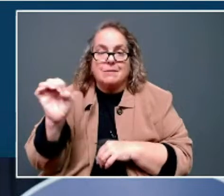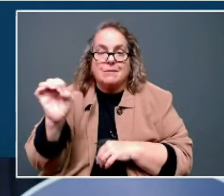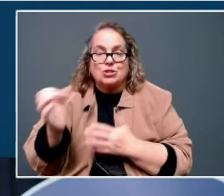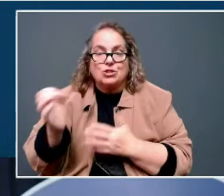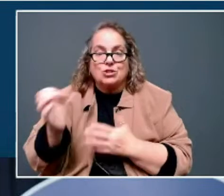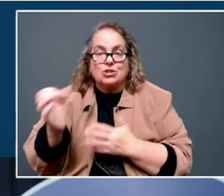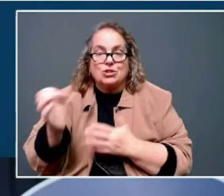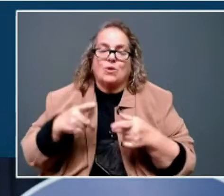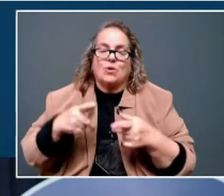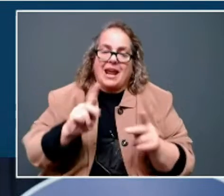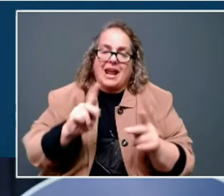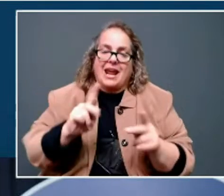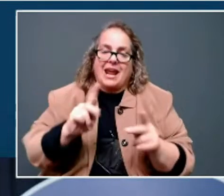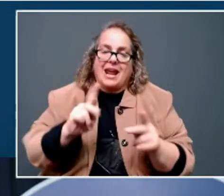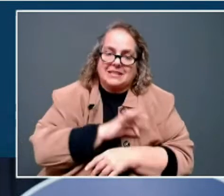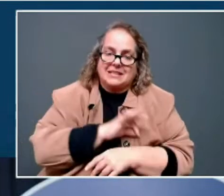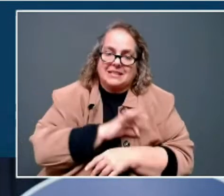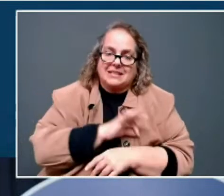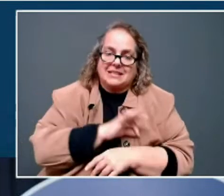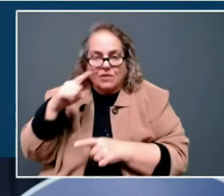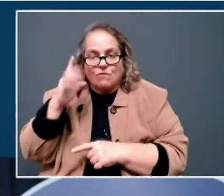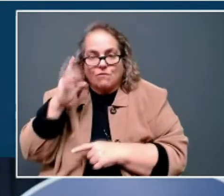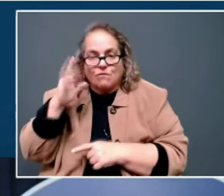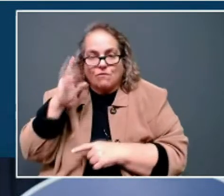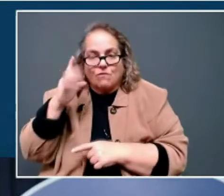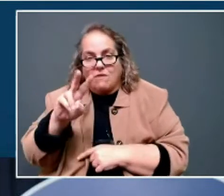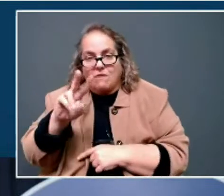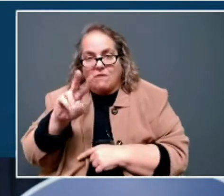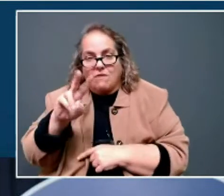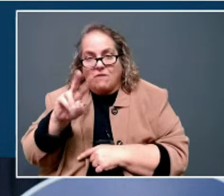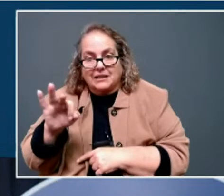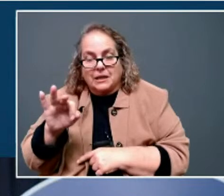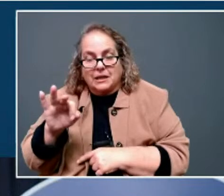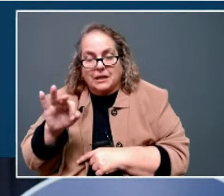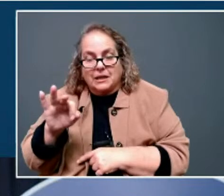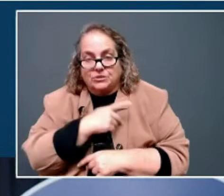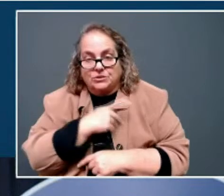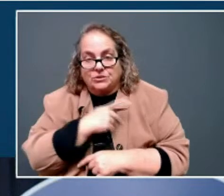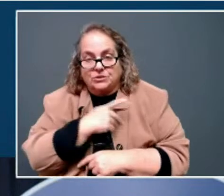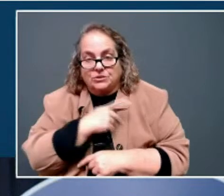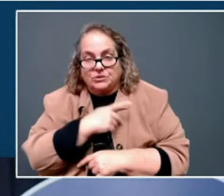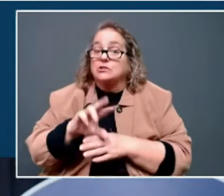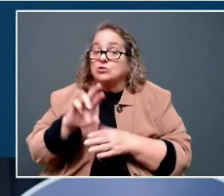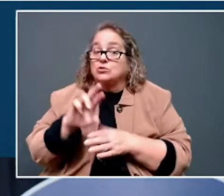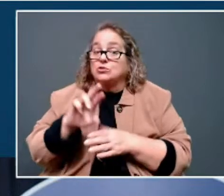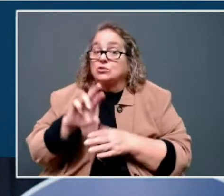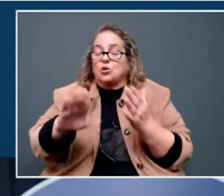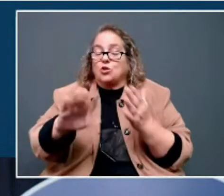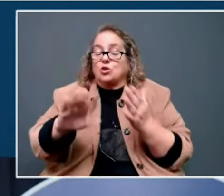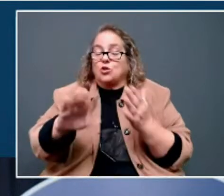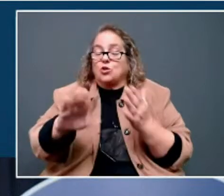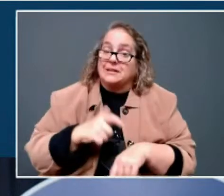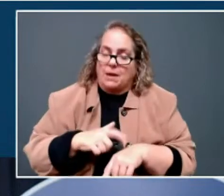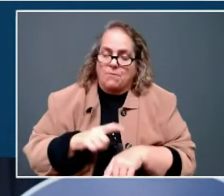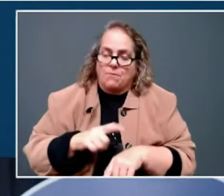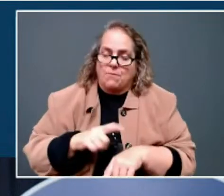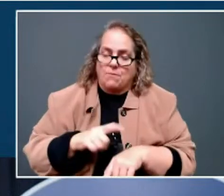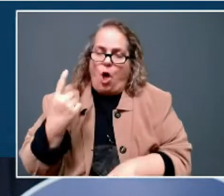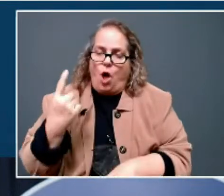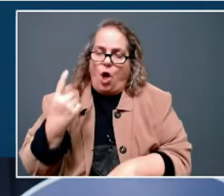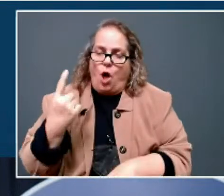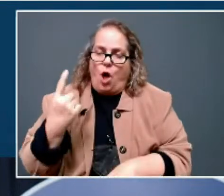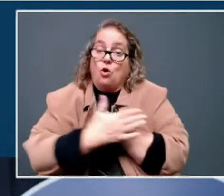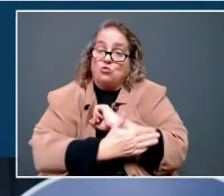COVID-19 patients. As a result, ER wait times can be very long, and many rural hospitals are reporting they are unable to